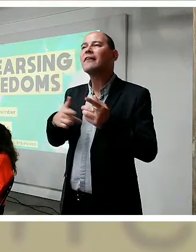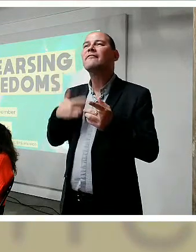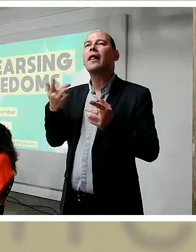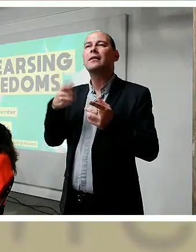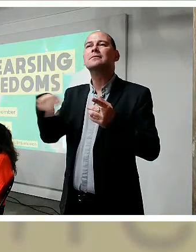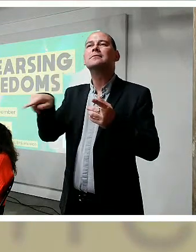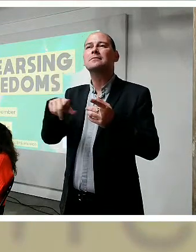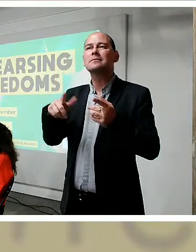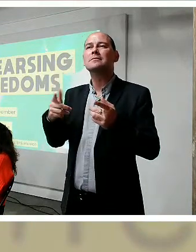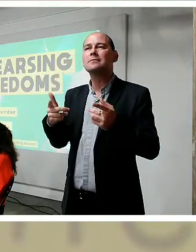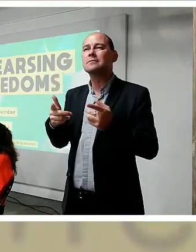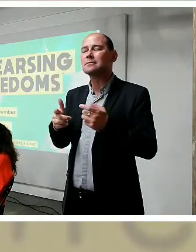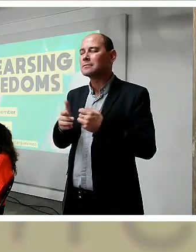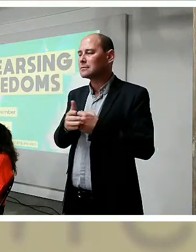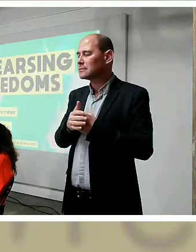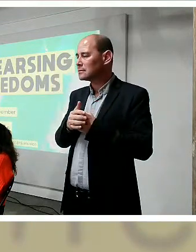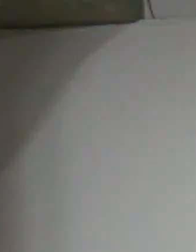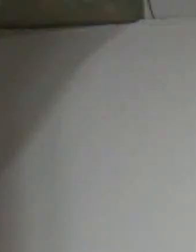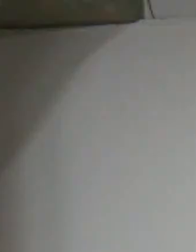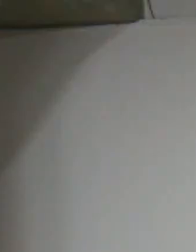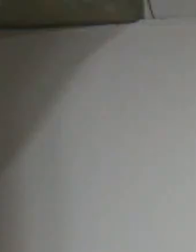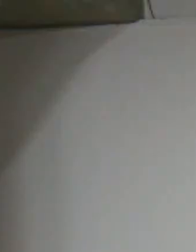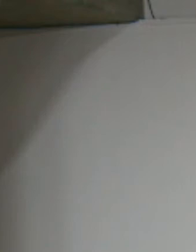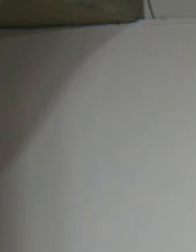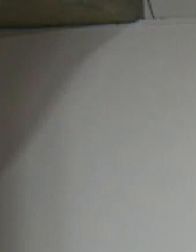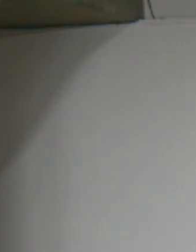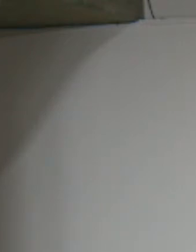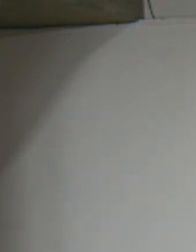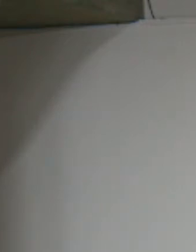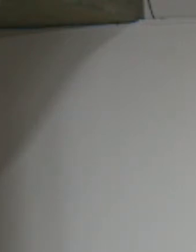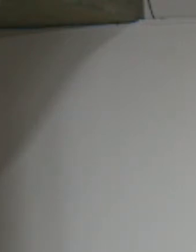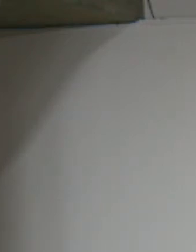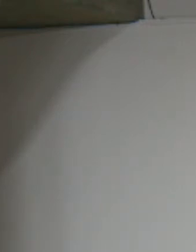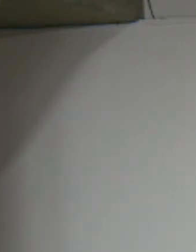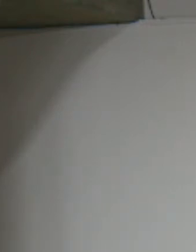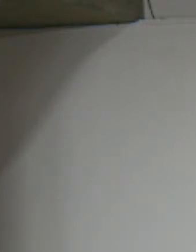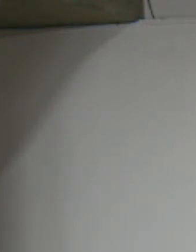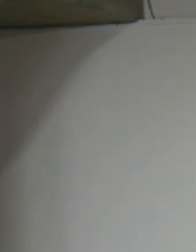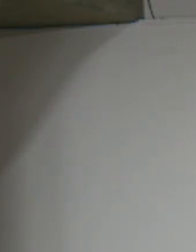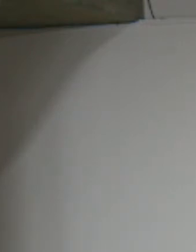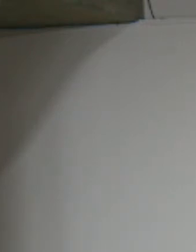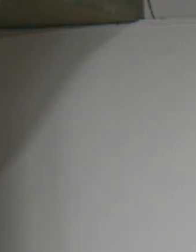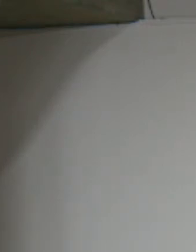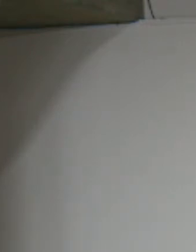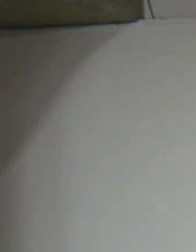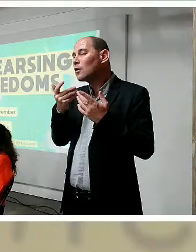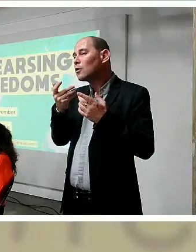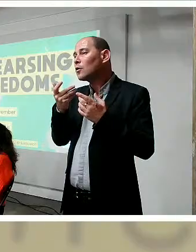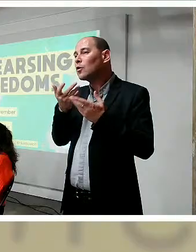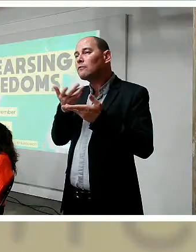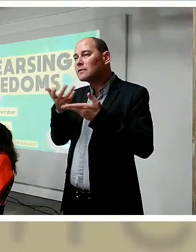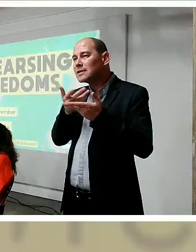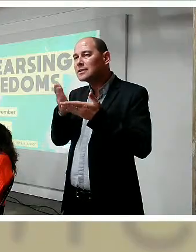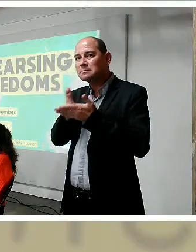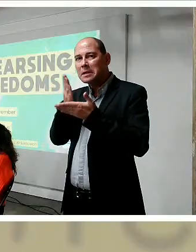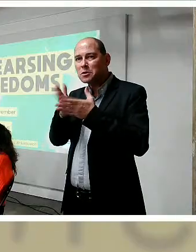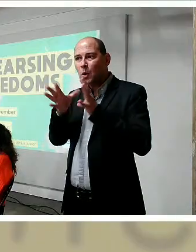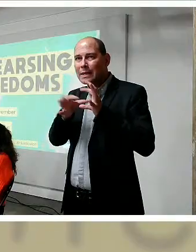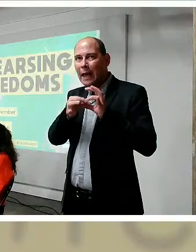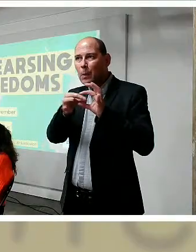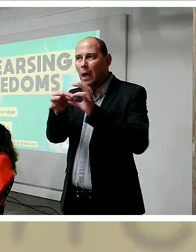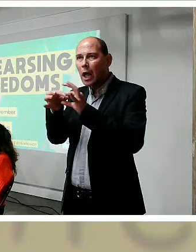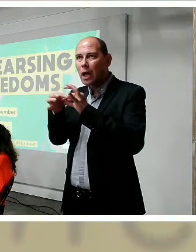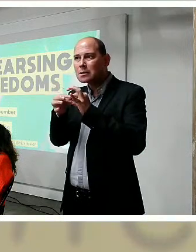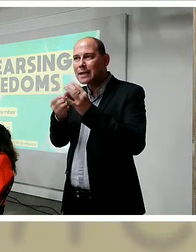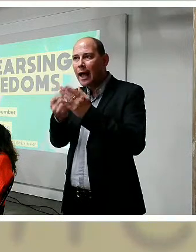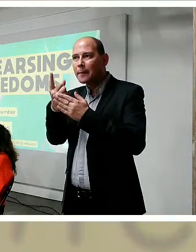to have enough conversations and make sure that there were like enough networks between the people I was talking to so